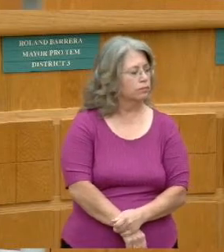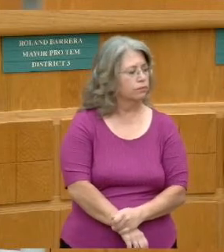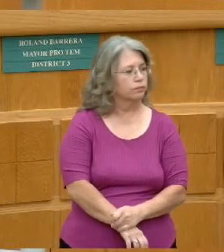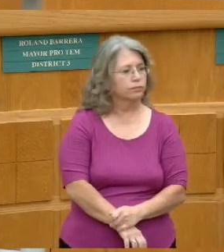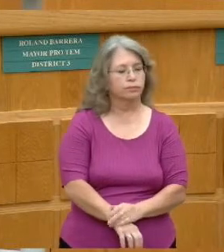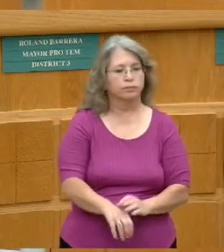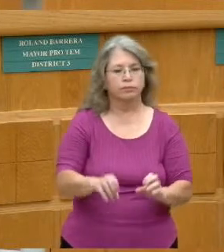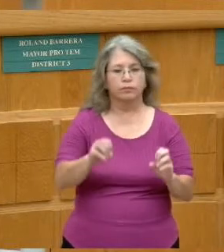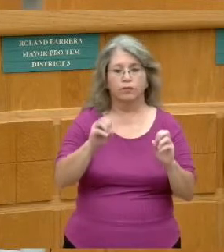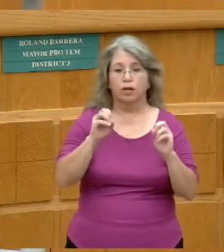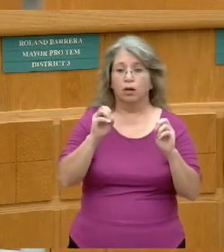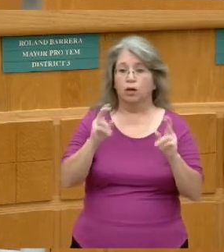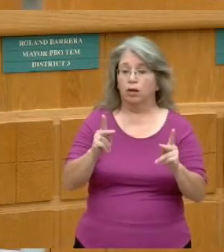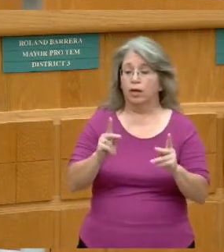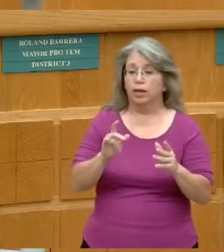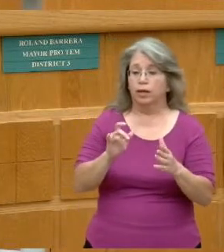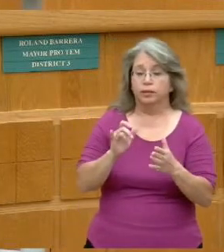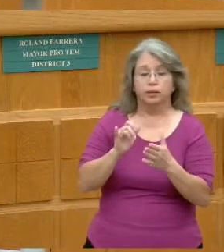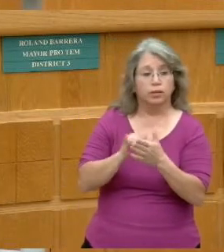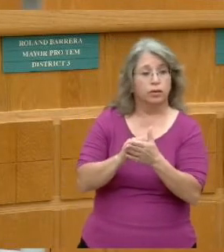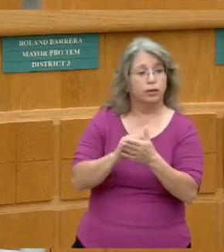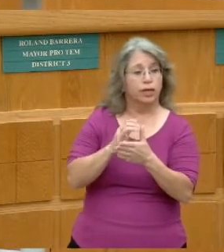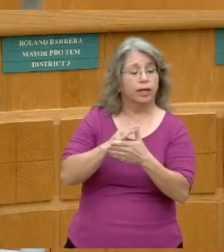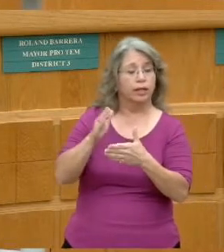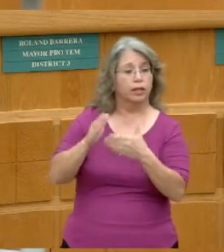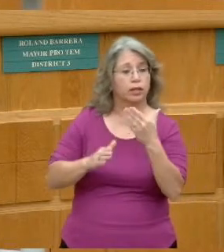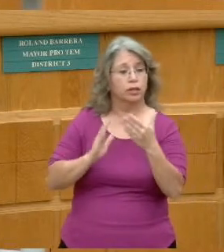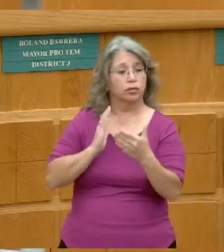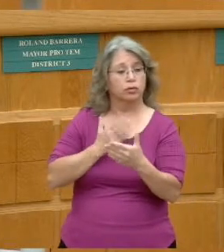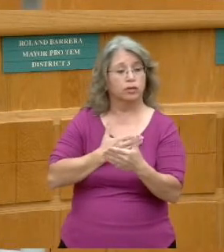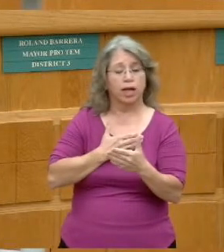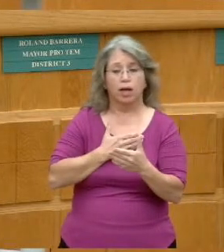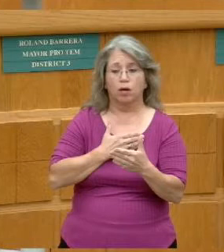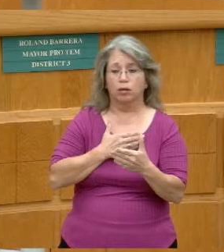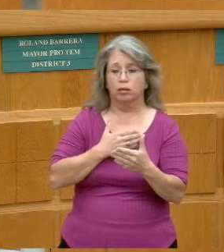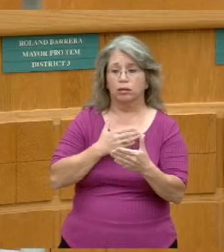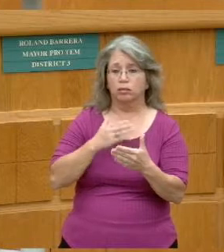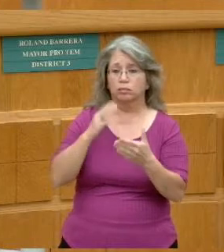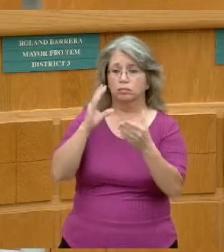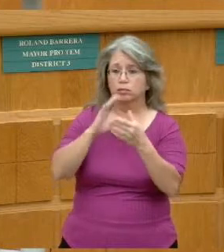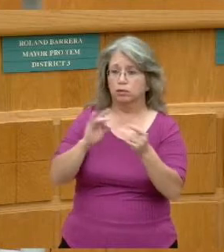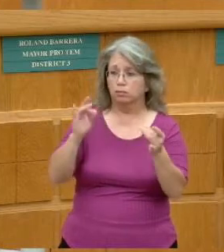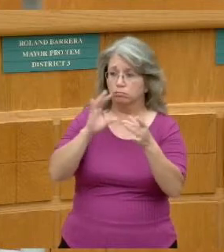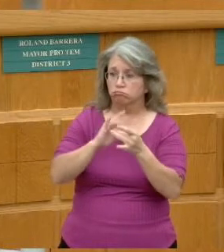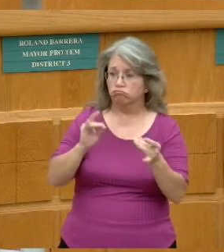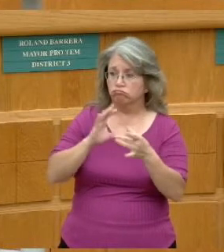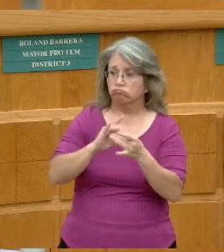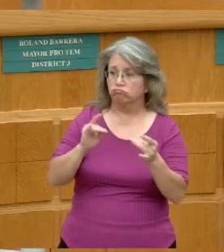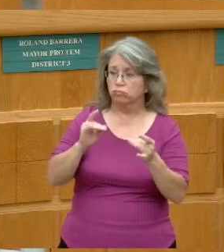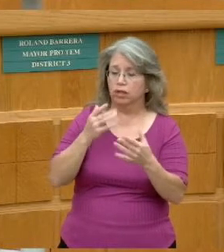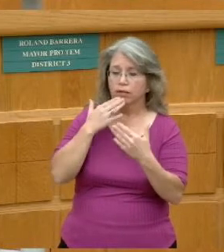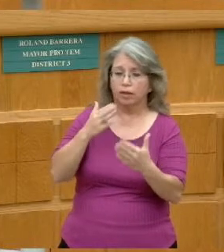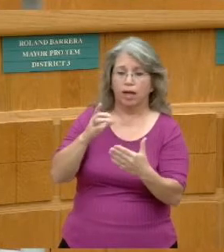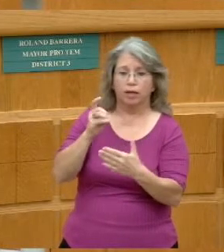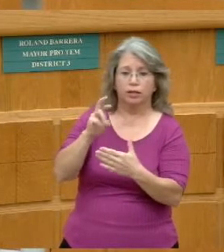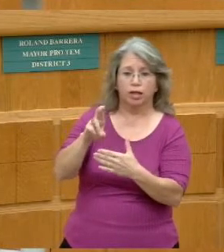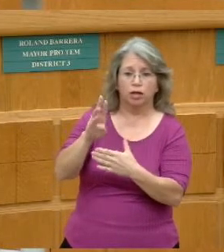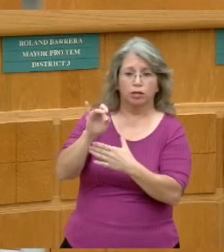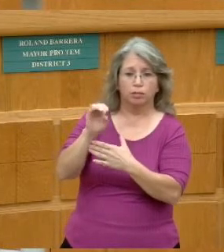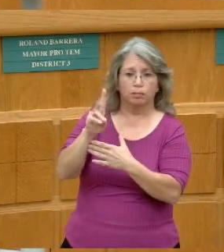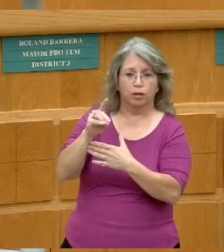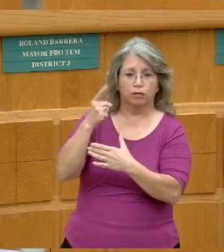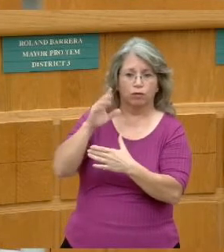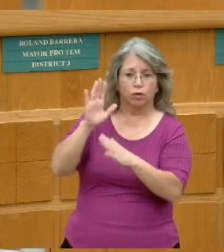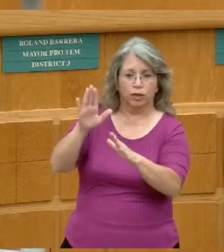Okay, good. Okay, that concludes our prepared remarks, and we thank Dr. Bird for that great presentation.